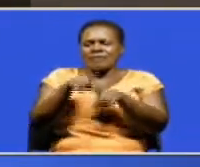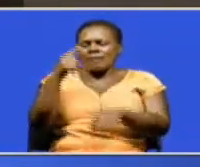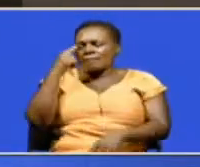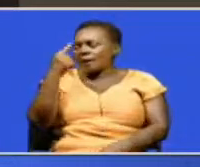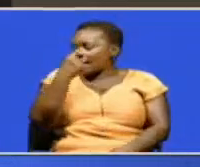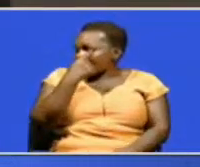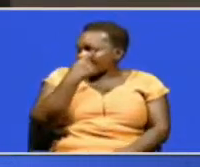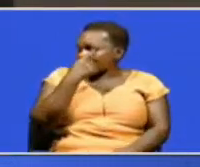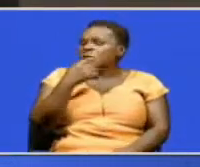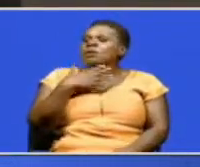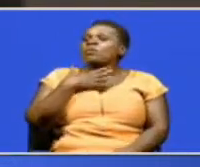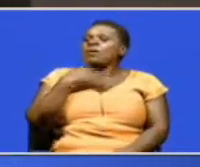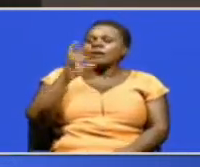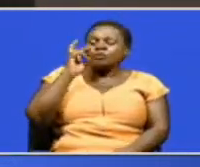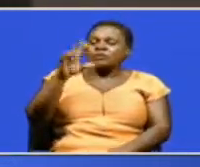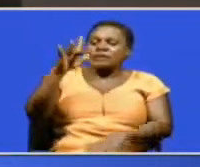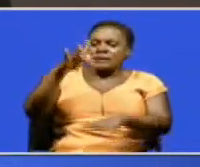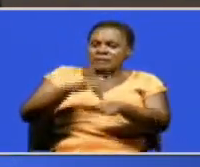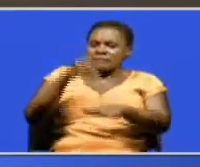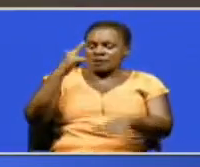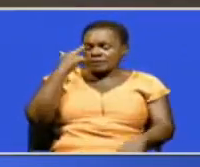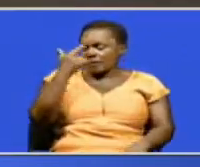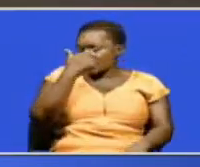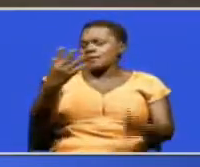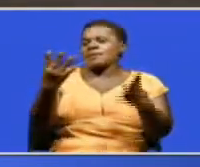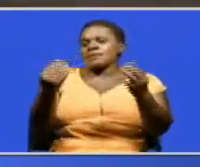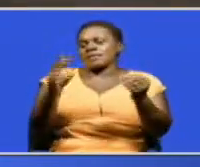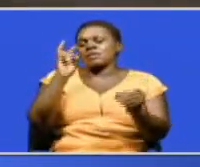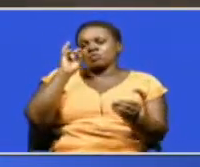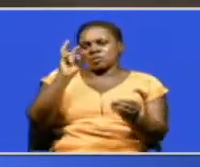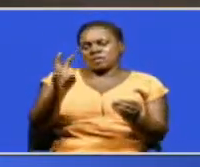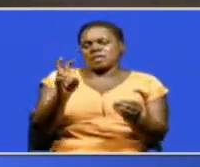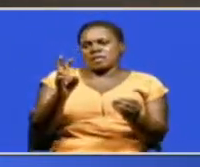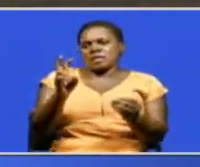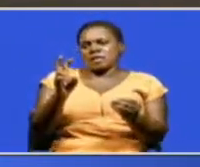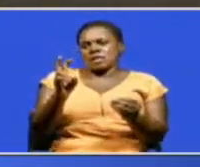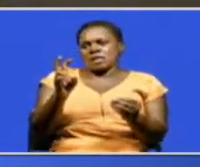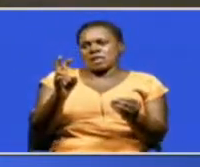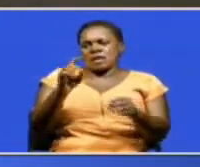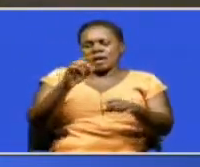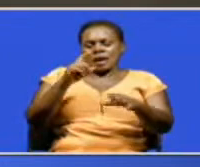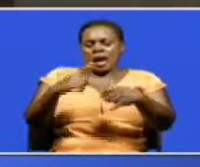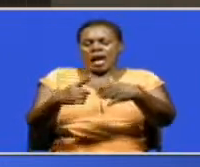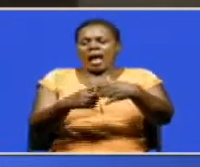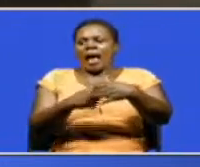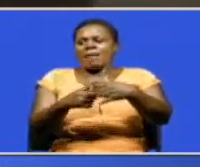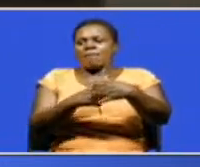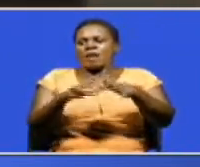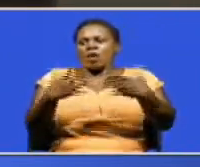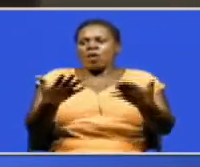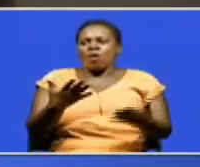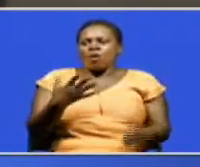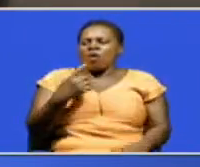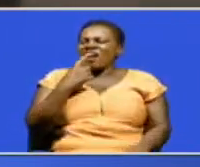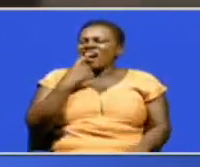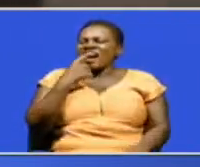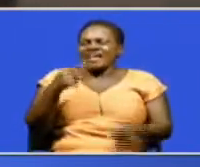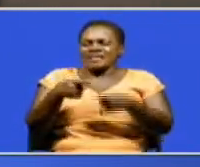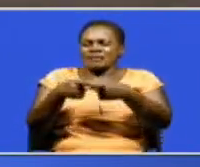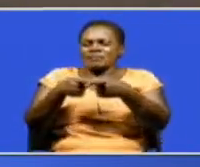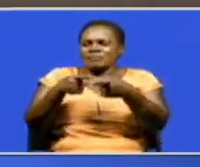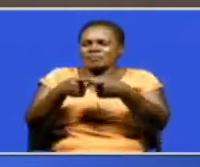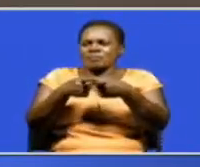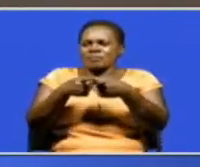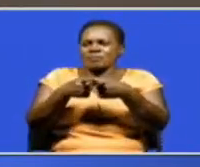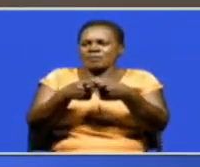if you're looking for effects on eyes, it's easier to see that when you have an albino or a white rat. Animal rights